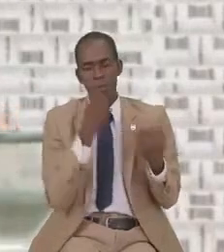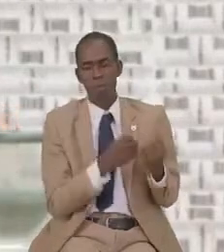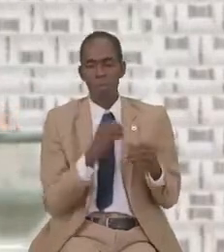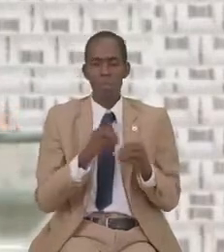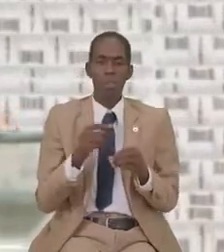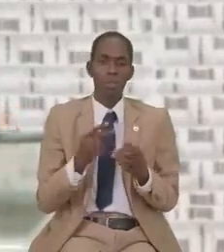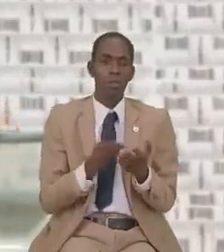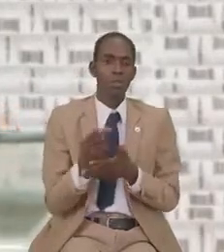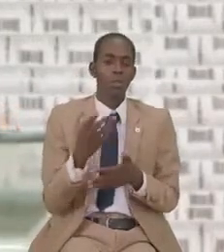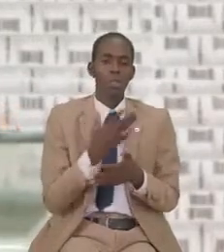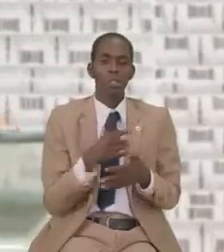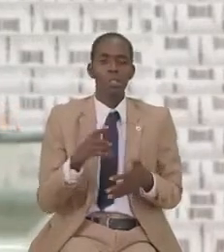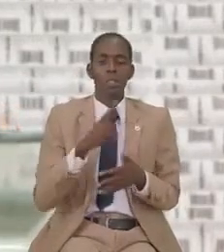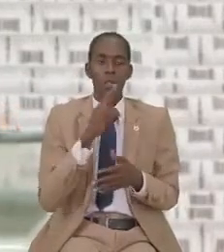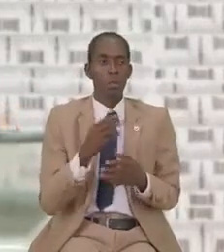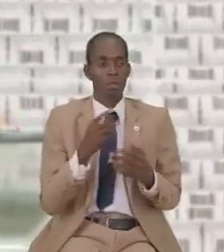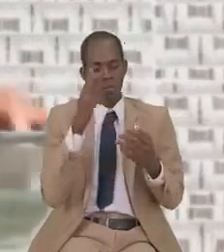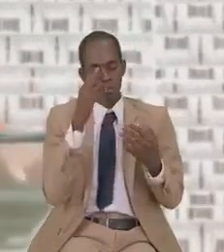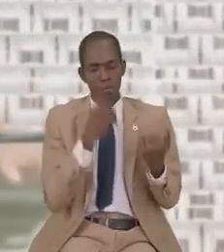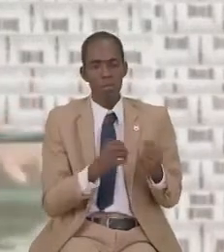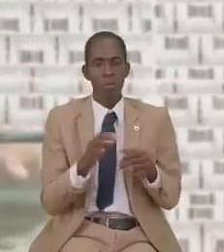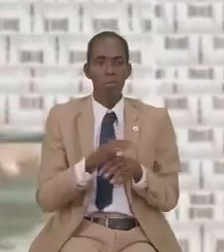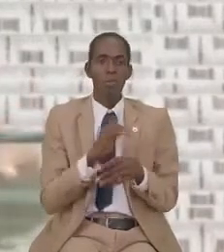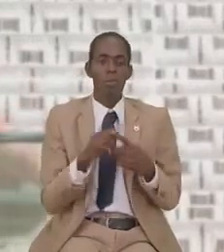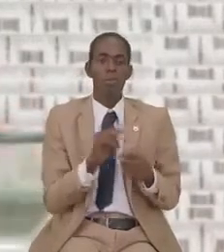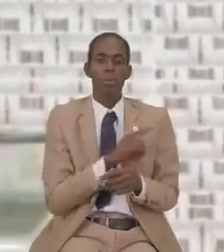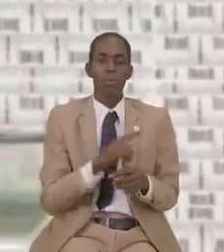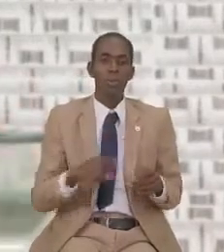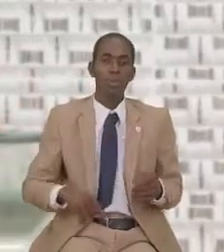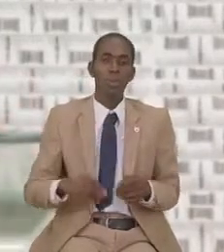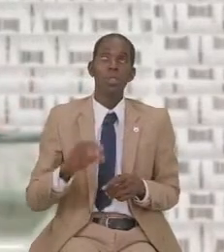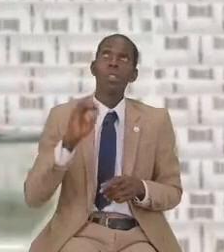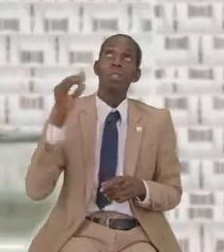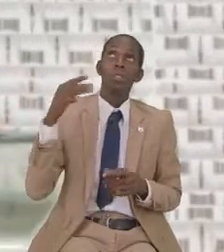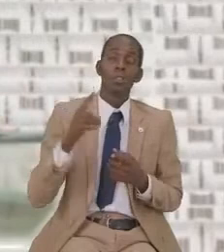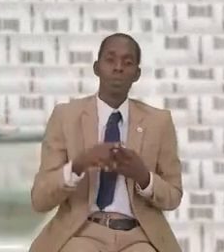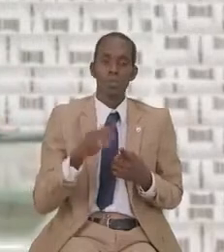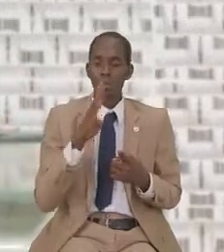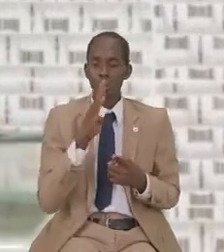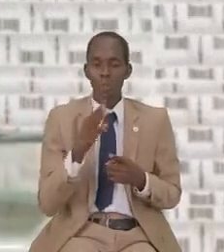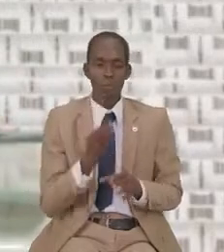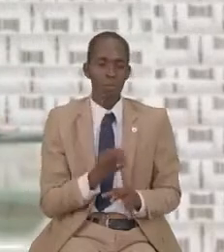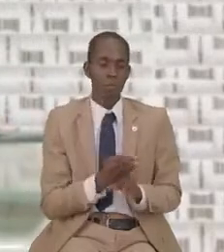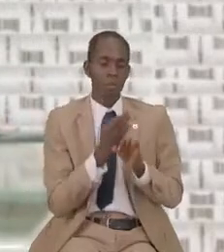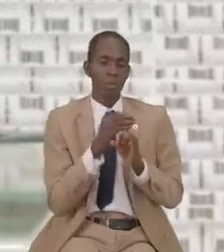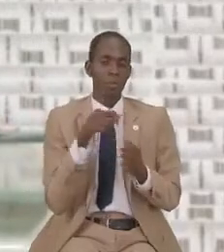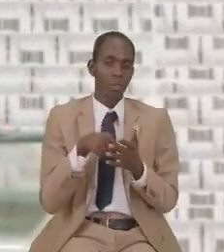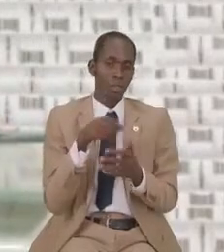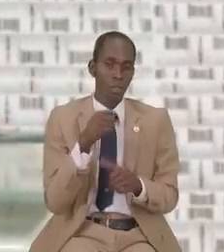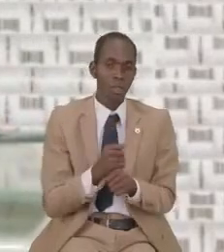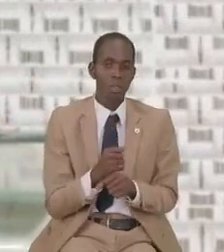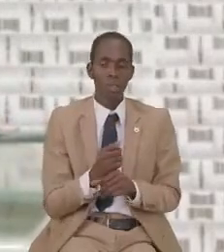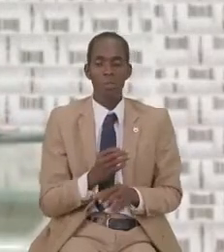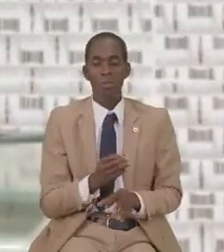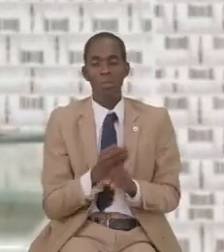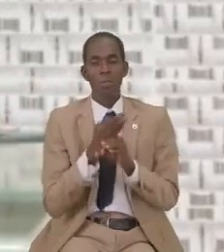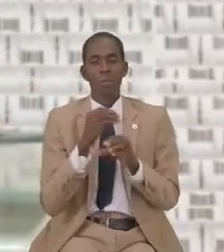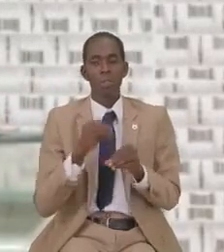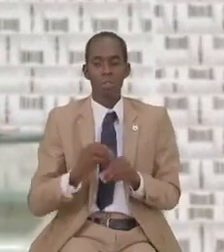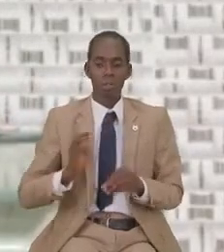were faithful to the Lord. Pray. Grace to be faithful this year. Faithful in soul